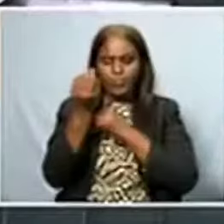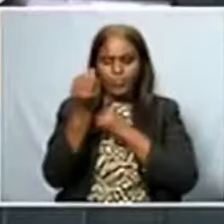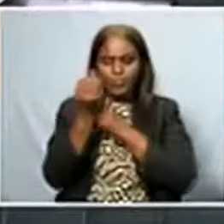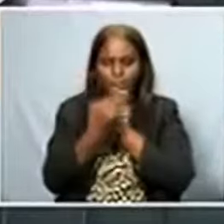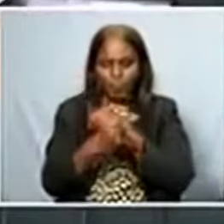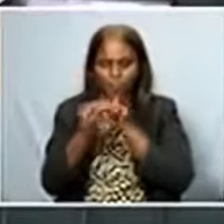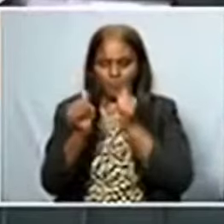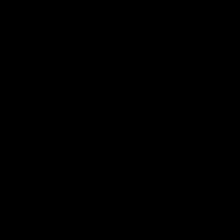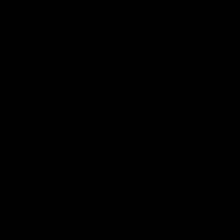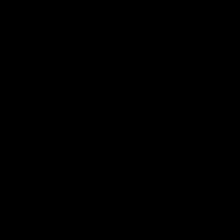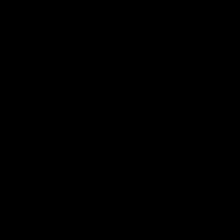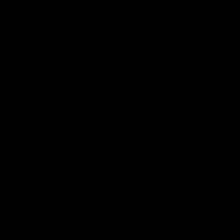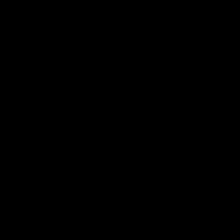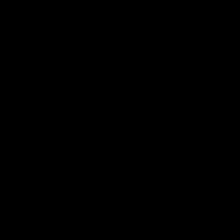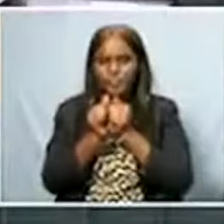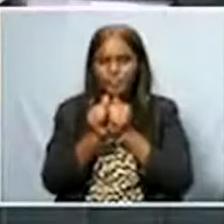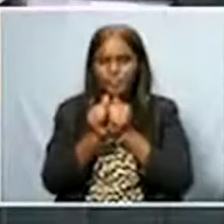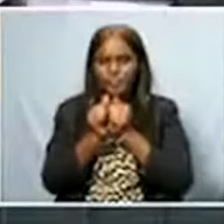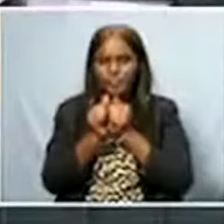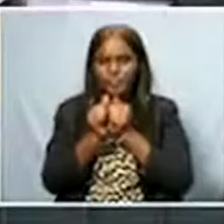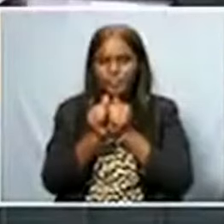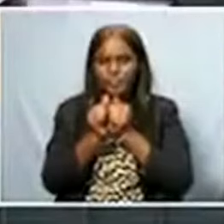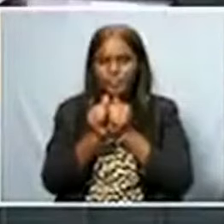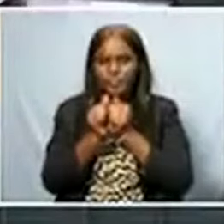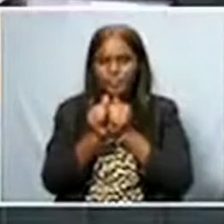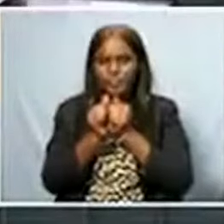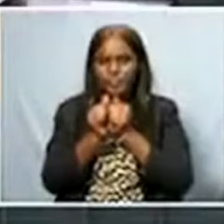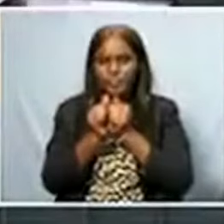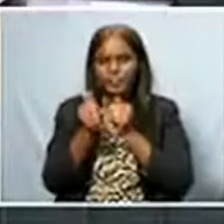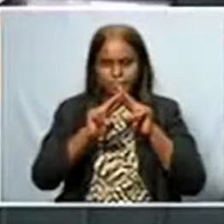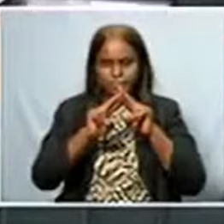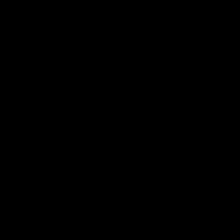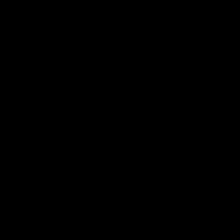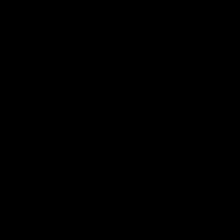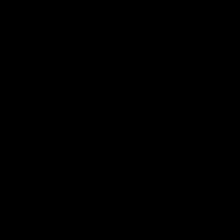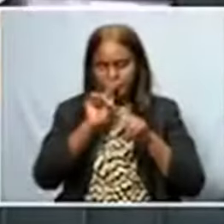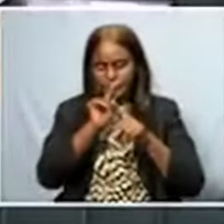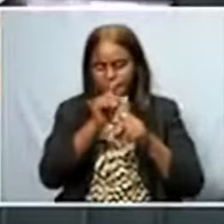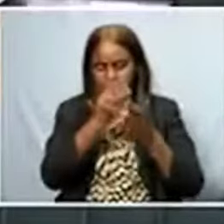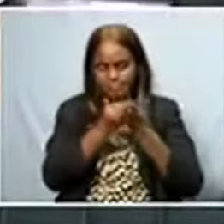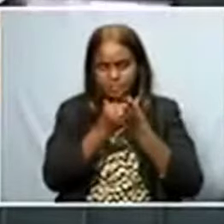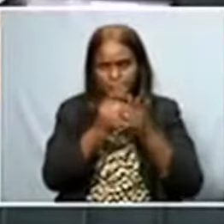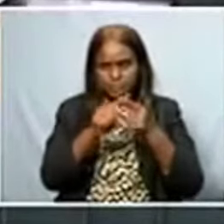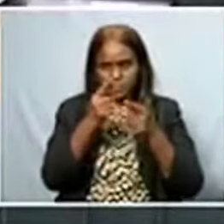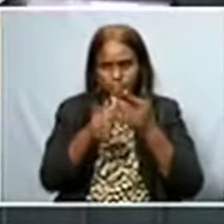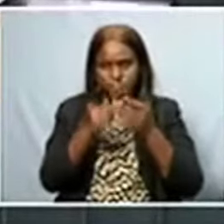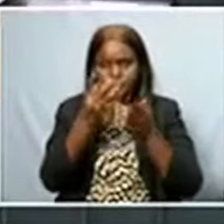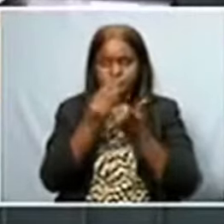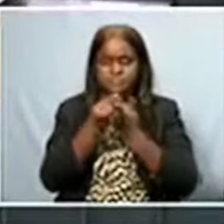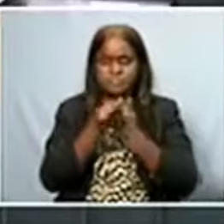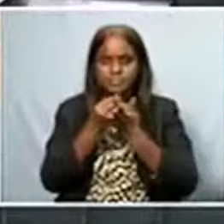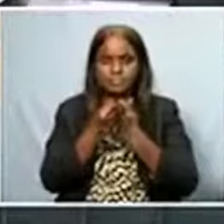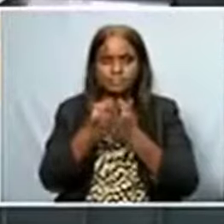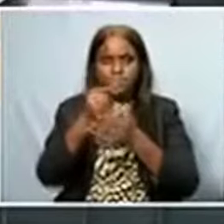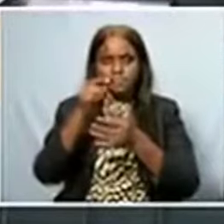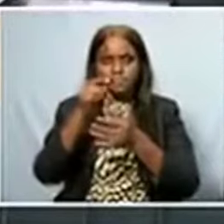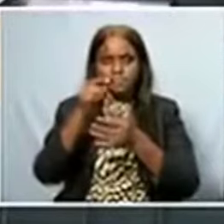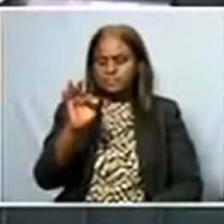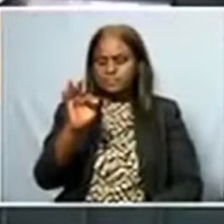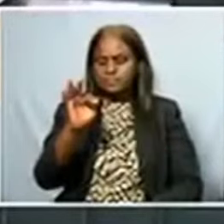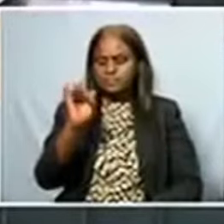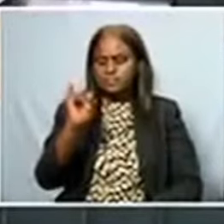and summit meetings. Mr. Chairman, let's take this money to the Financial Intelligence